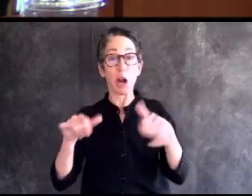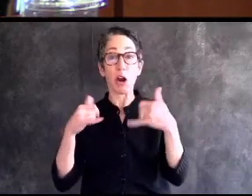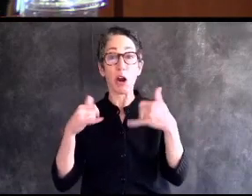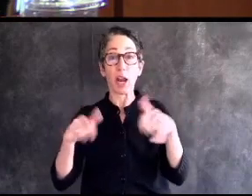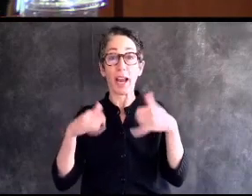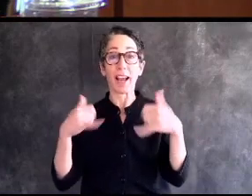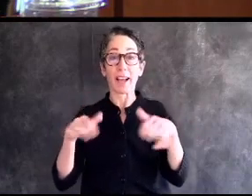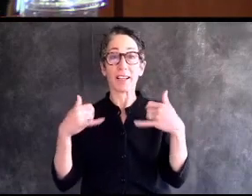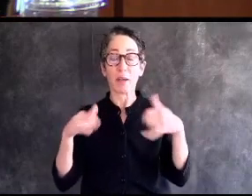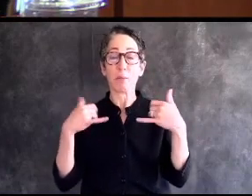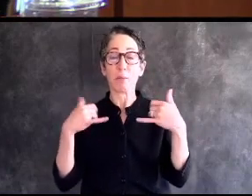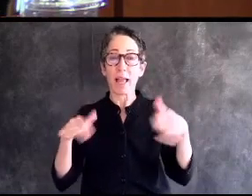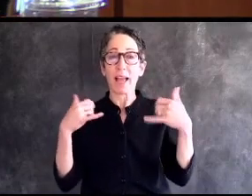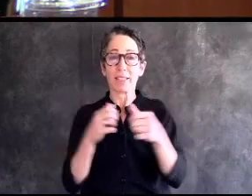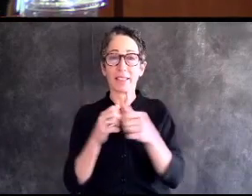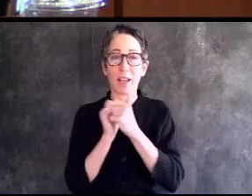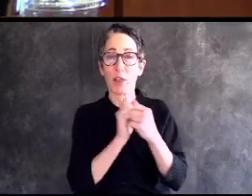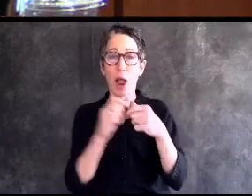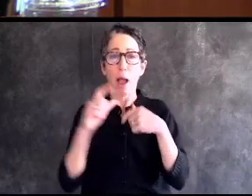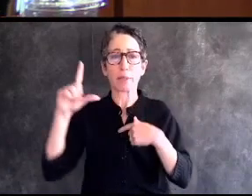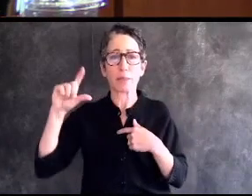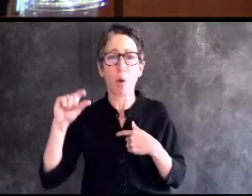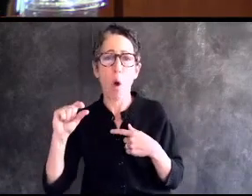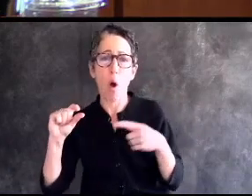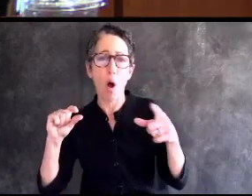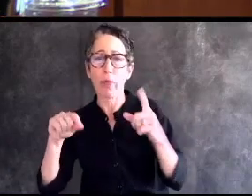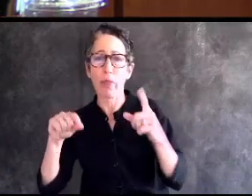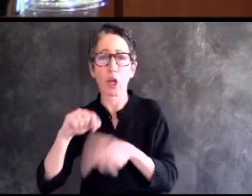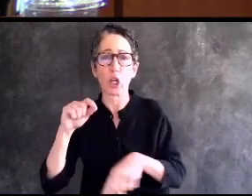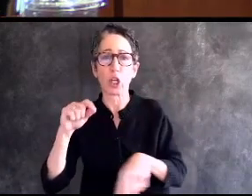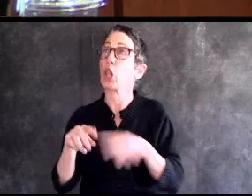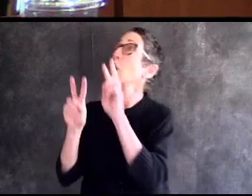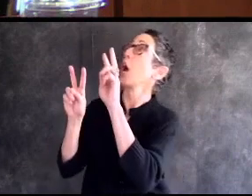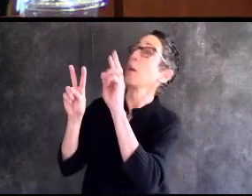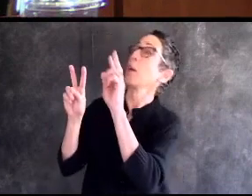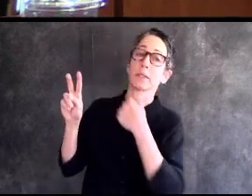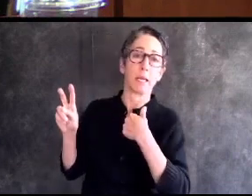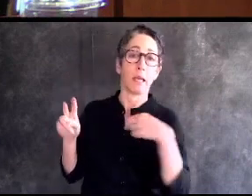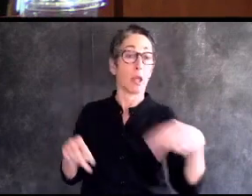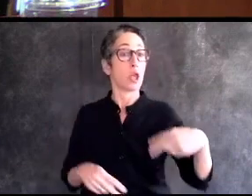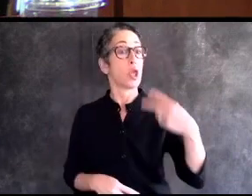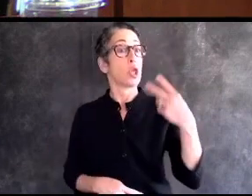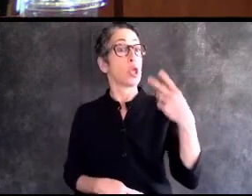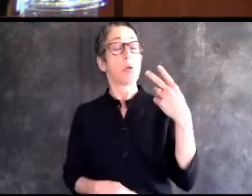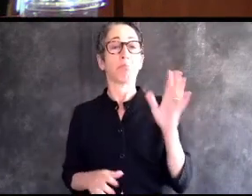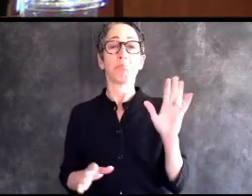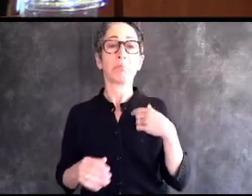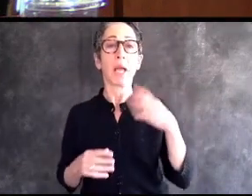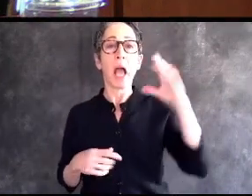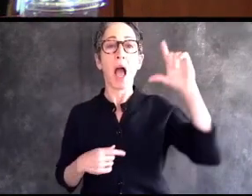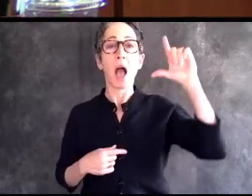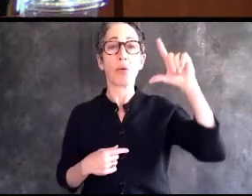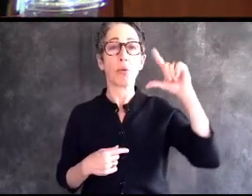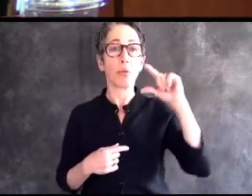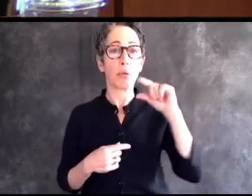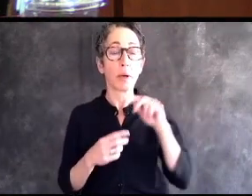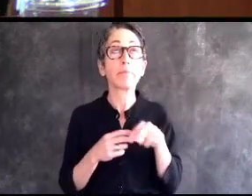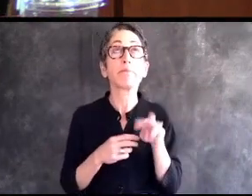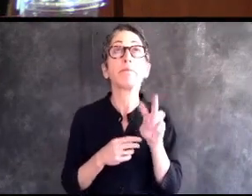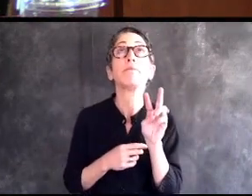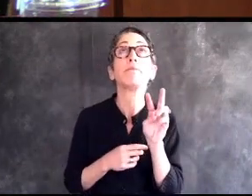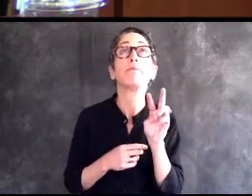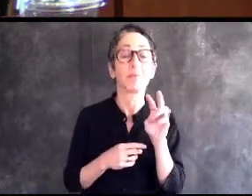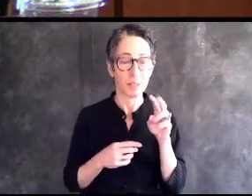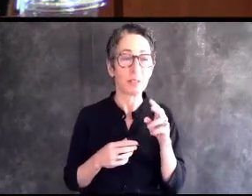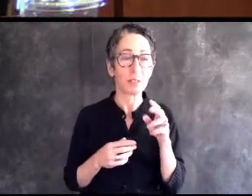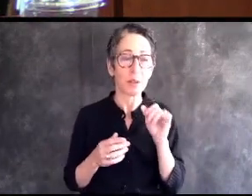things together. So I'm deeply convinced that if we can literally step into each other's shoes, it makes the rapport